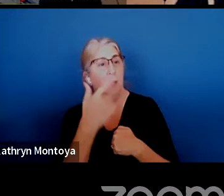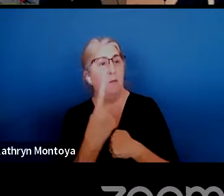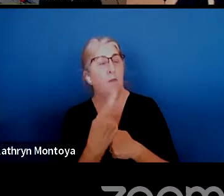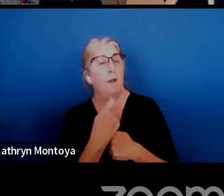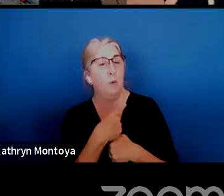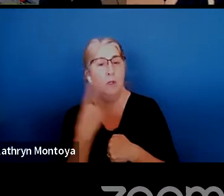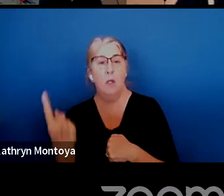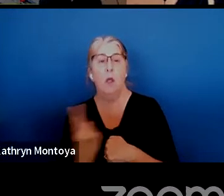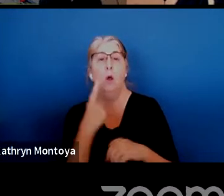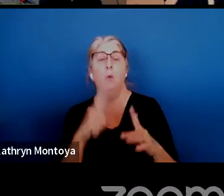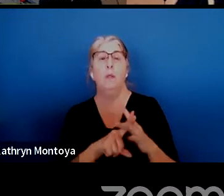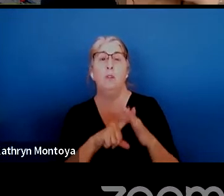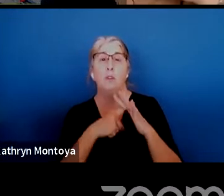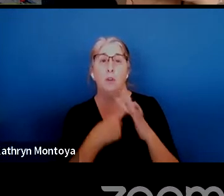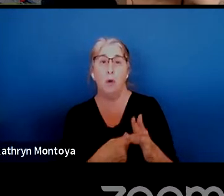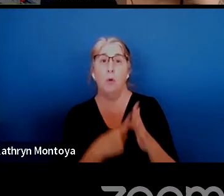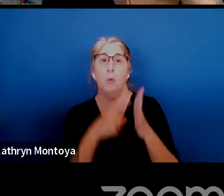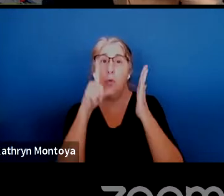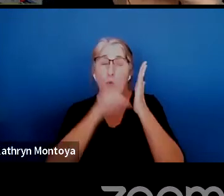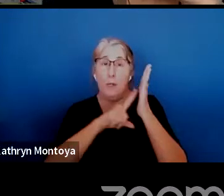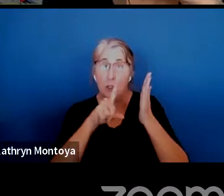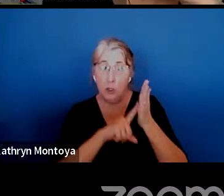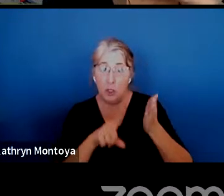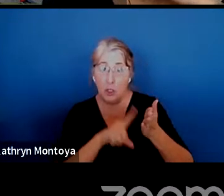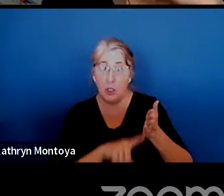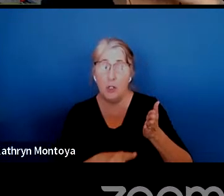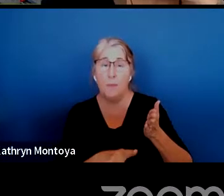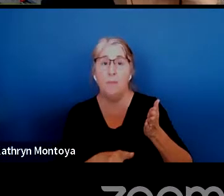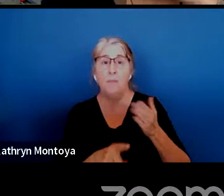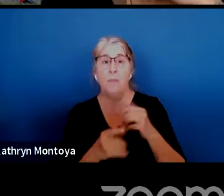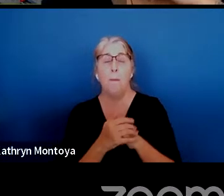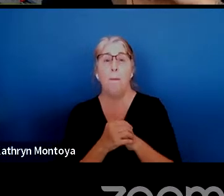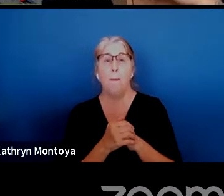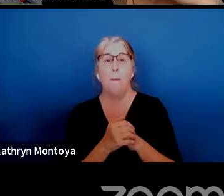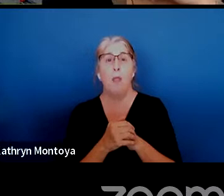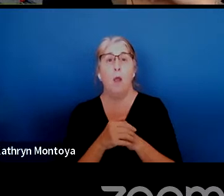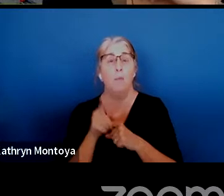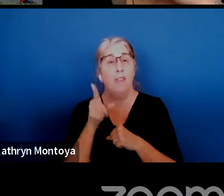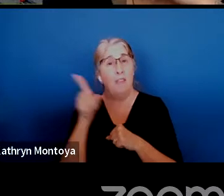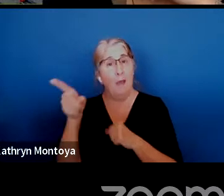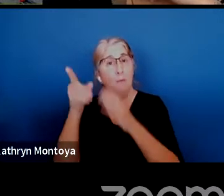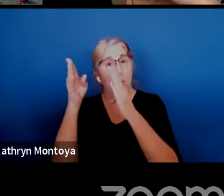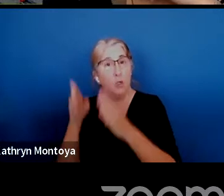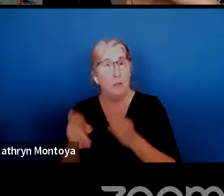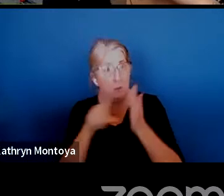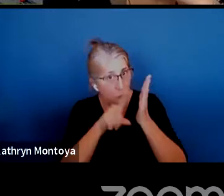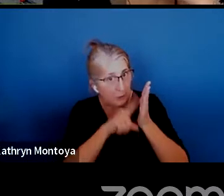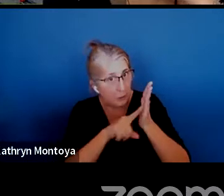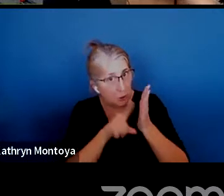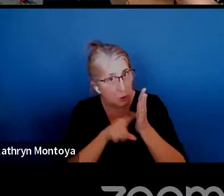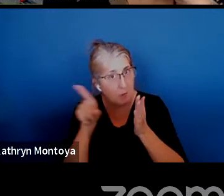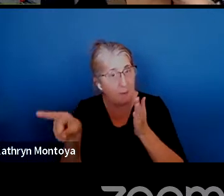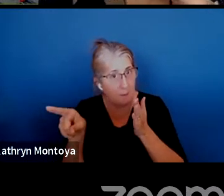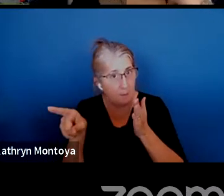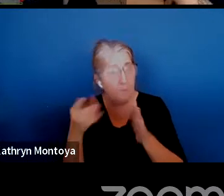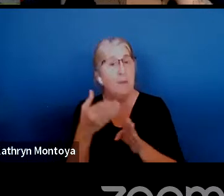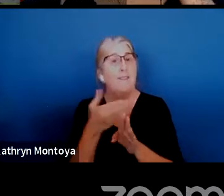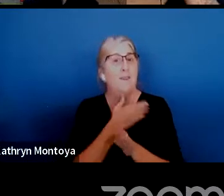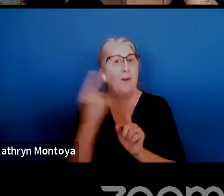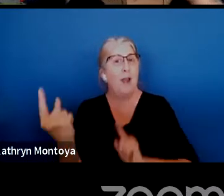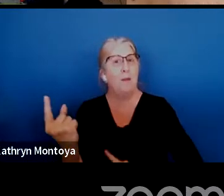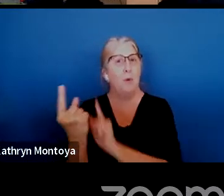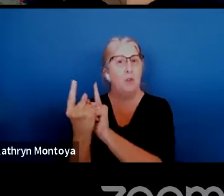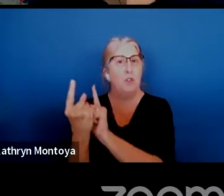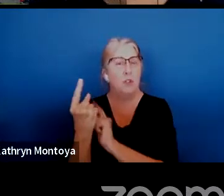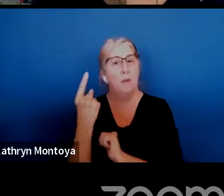always start with researching the elected official, even before I approach them for a